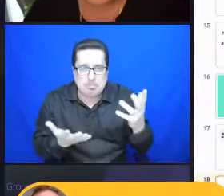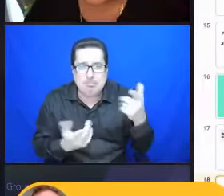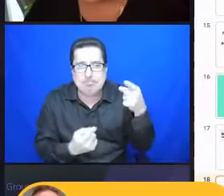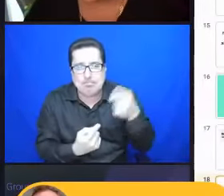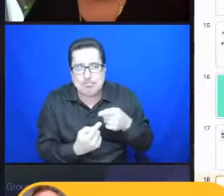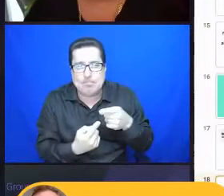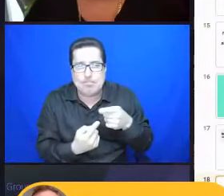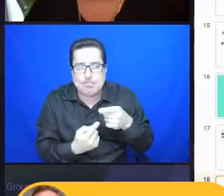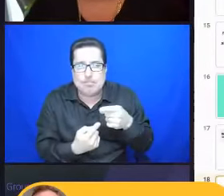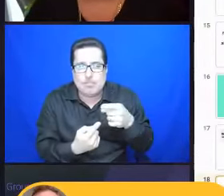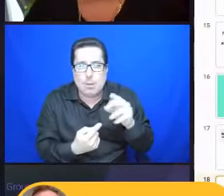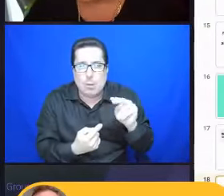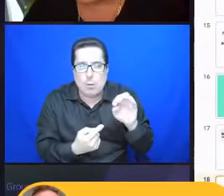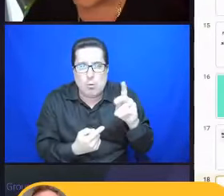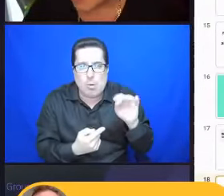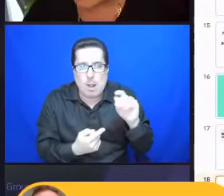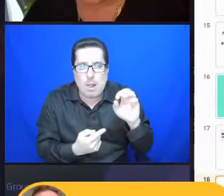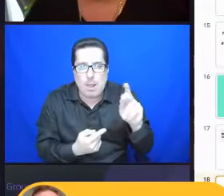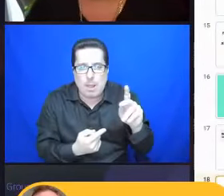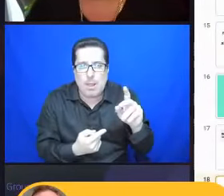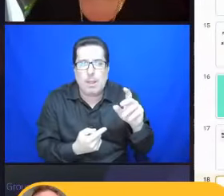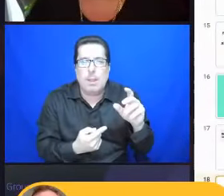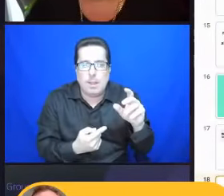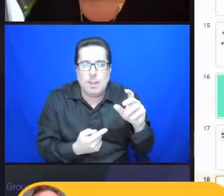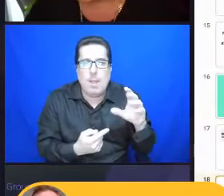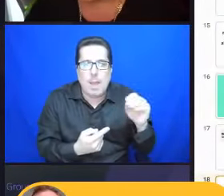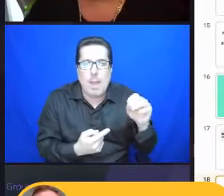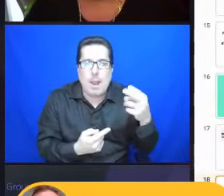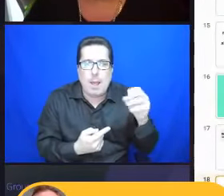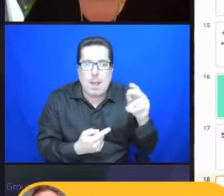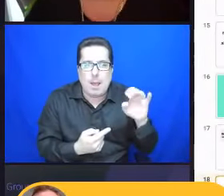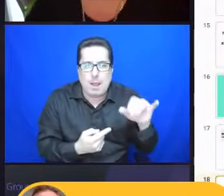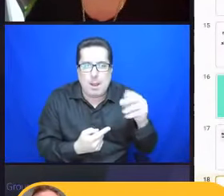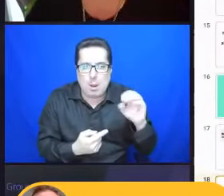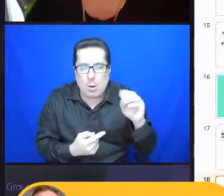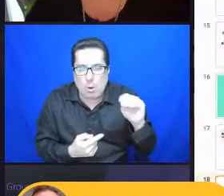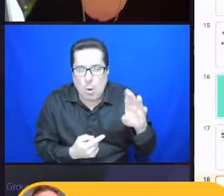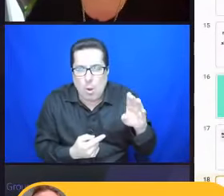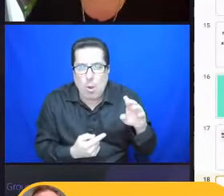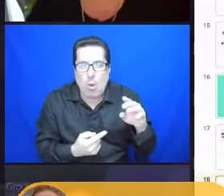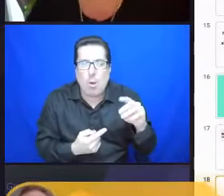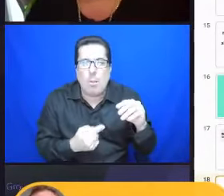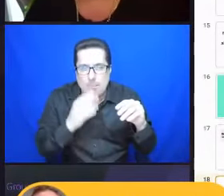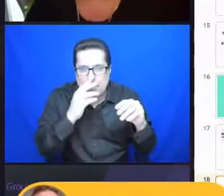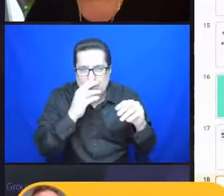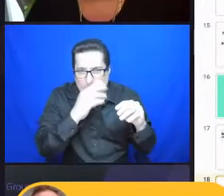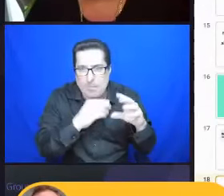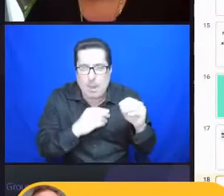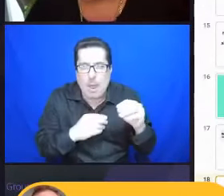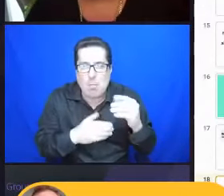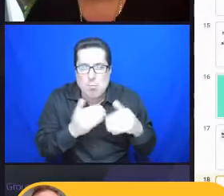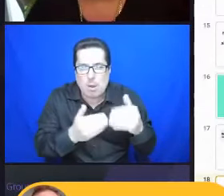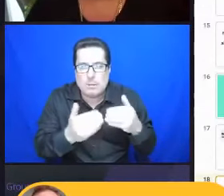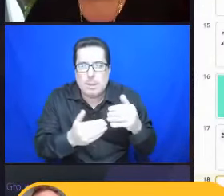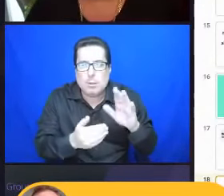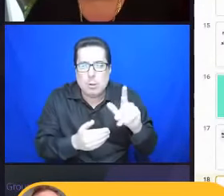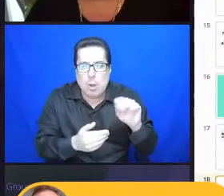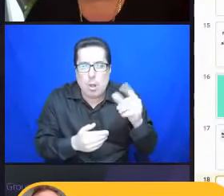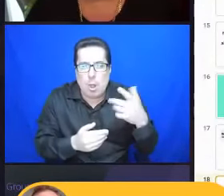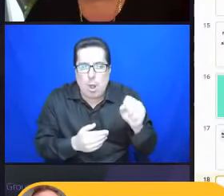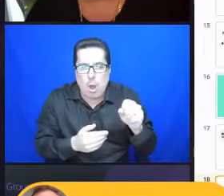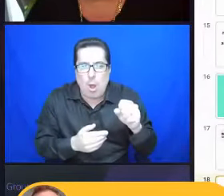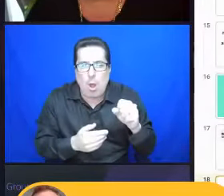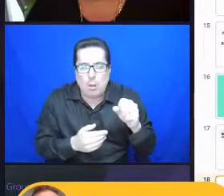New Relic, and there's a really great version of it from Honeycomb, and I know Lightstep has a really good version of it, to actually process your logs out